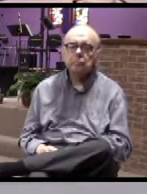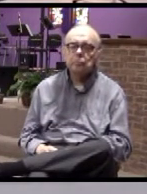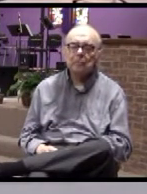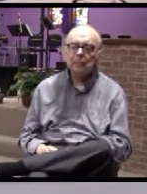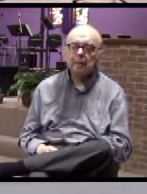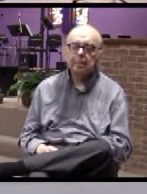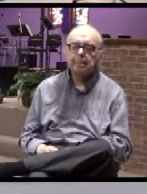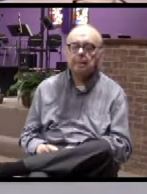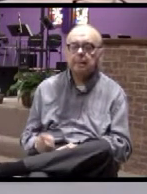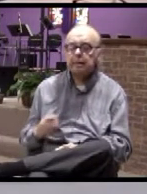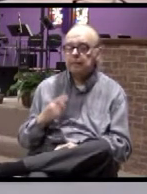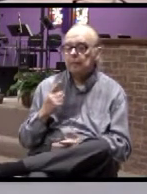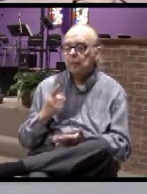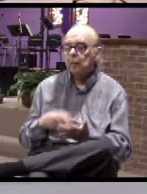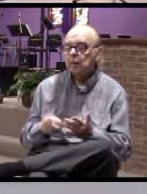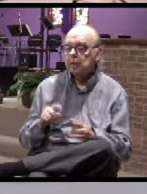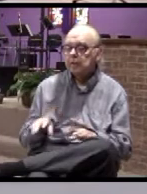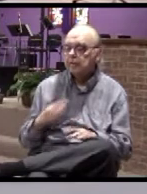You know what that tells that person?